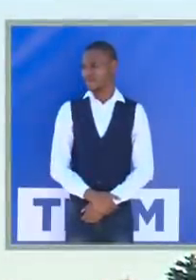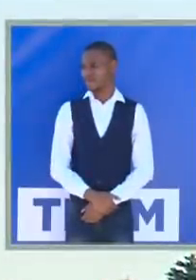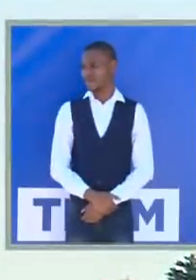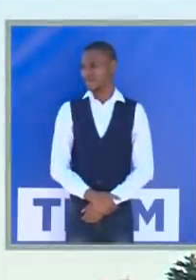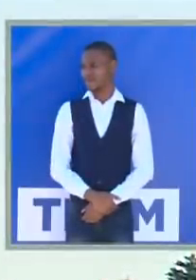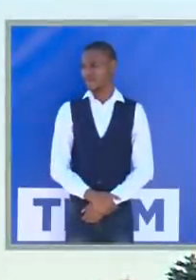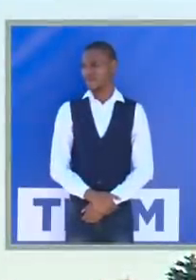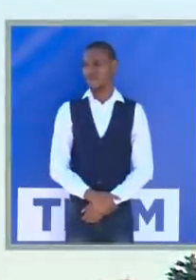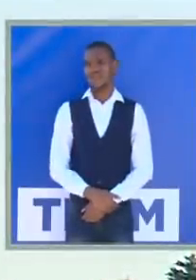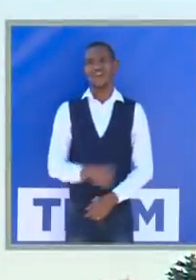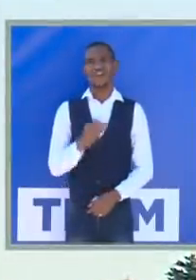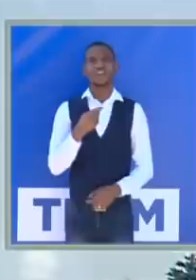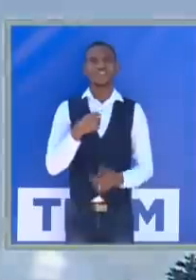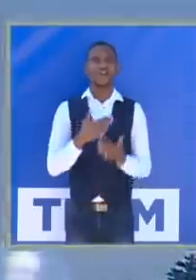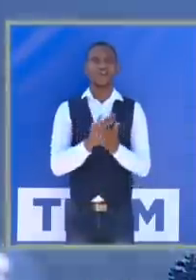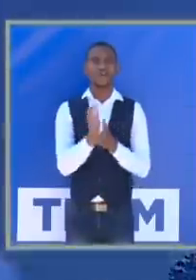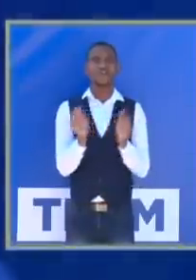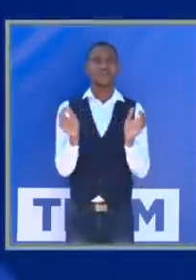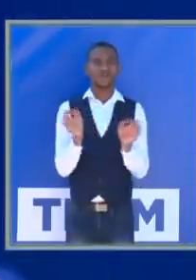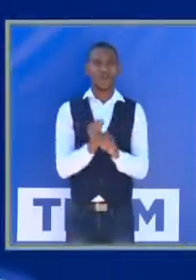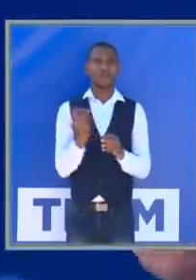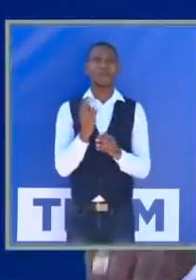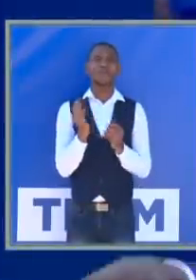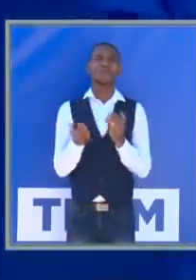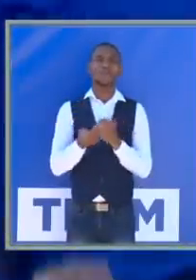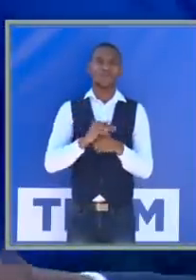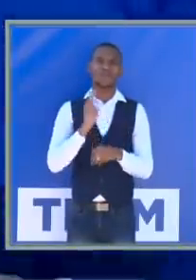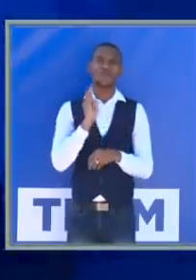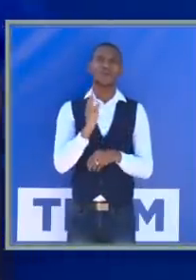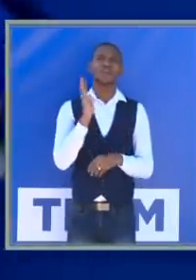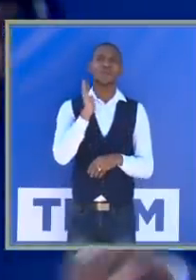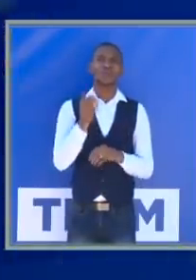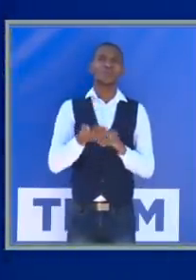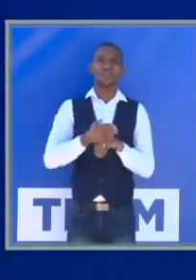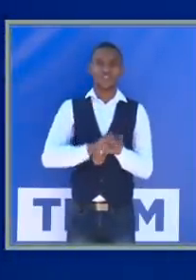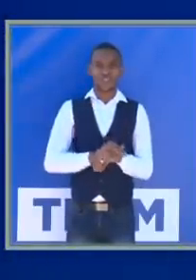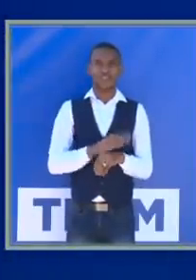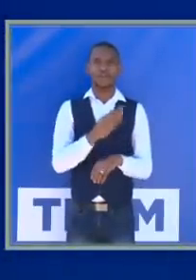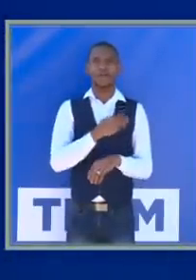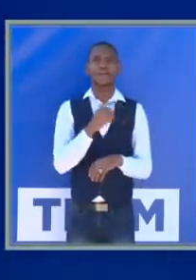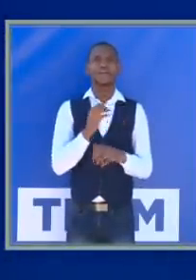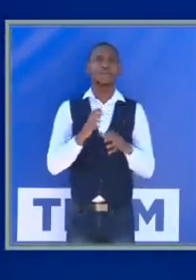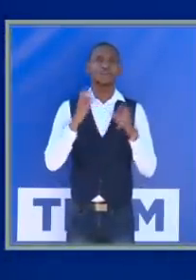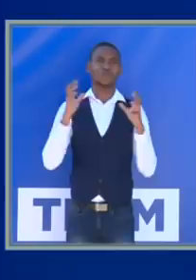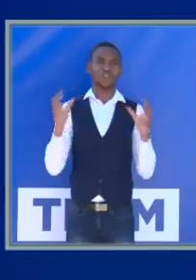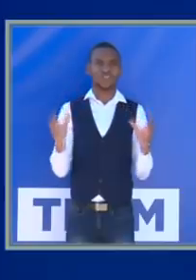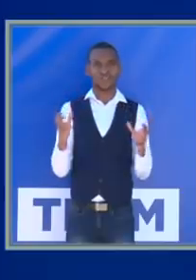If the rights of the minorities are going to be protected, they are going to be protected by the majorities.